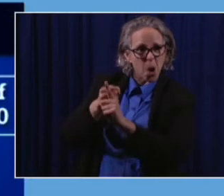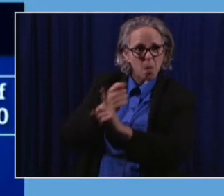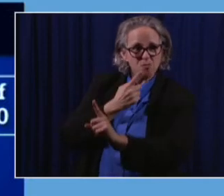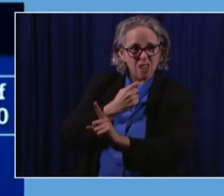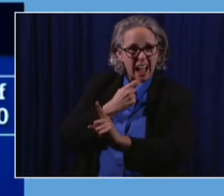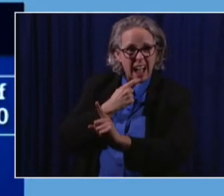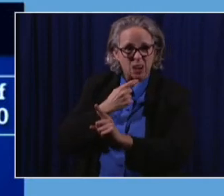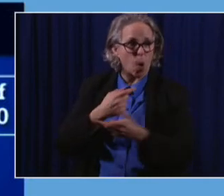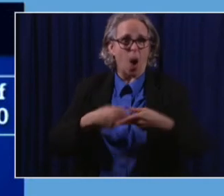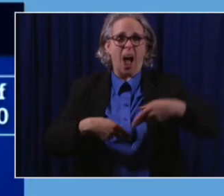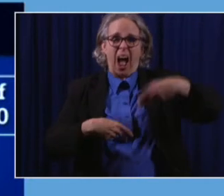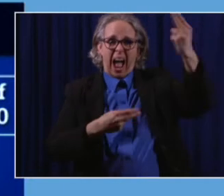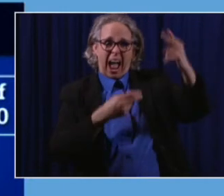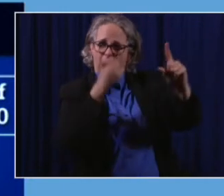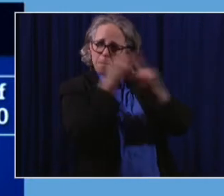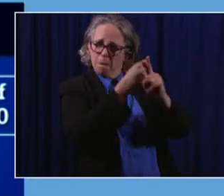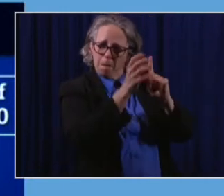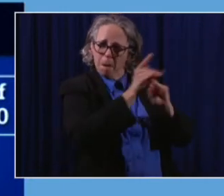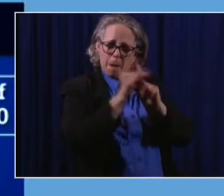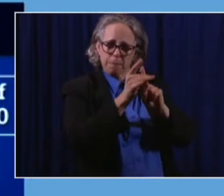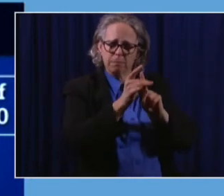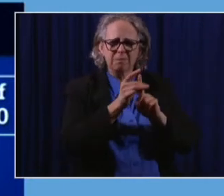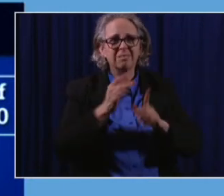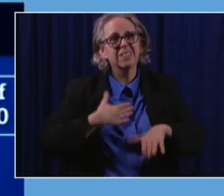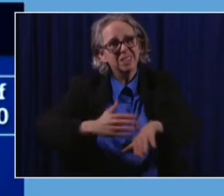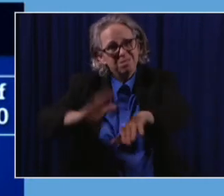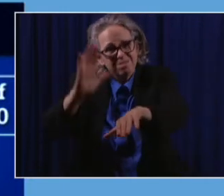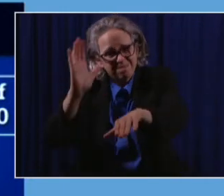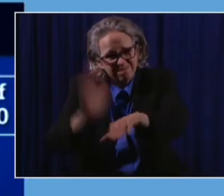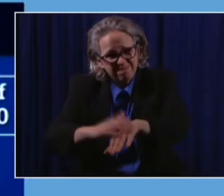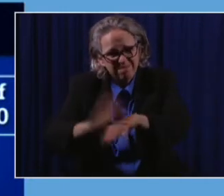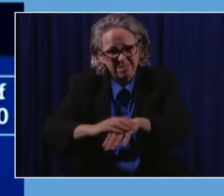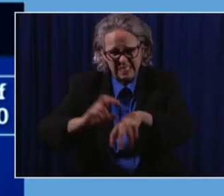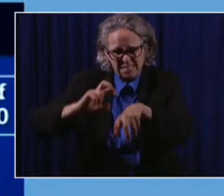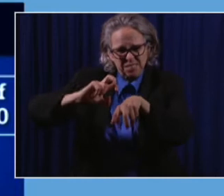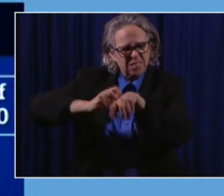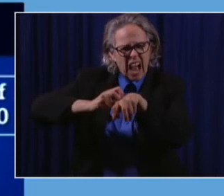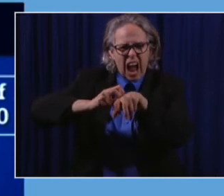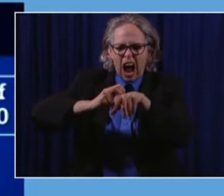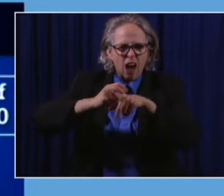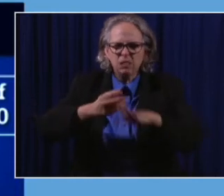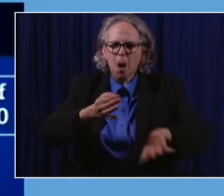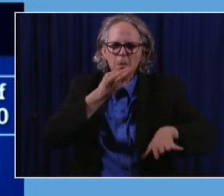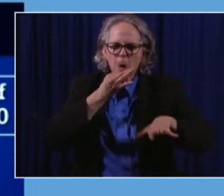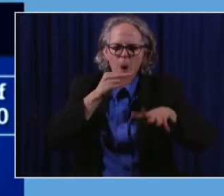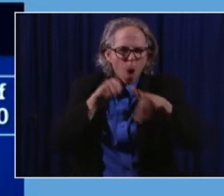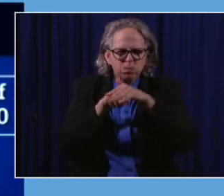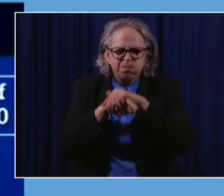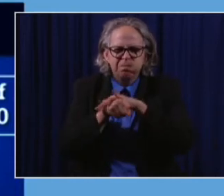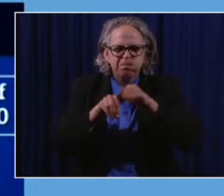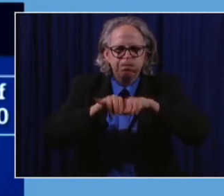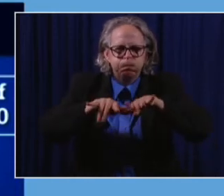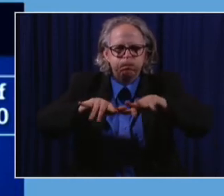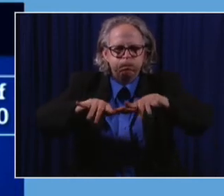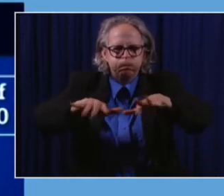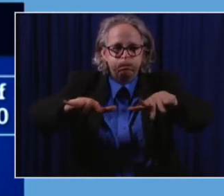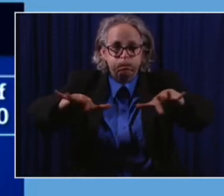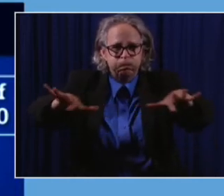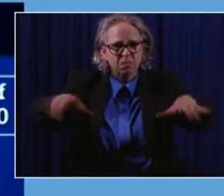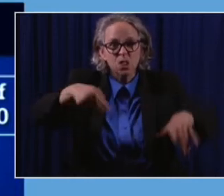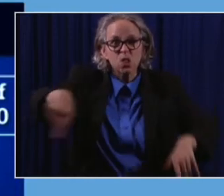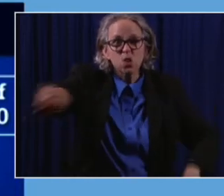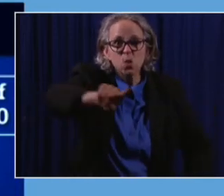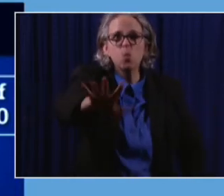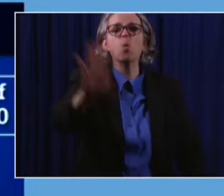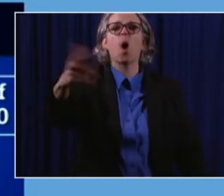the virus is spreading throughout your county quickly, and everyone is at risk, really, of catching it. Let's look at some examples. In